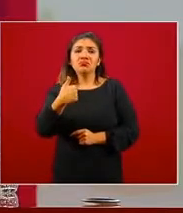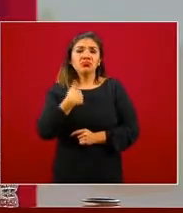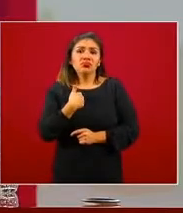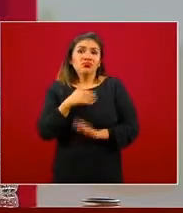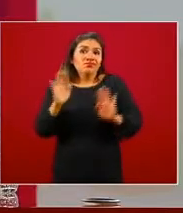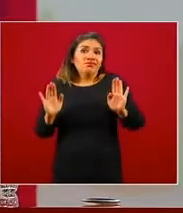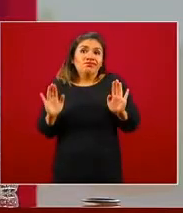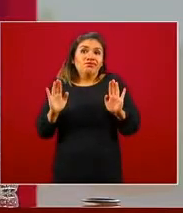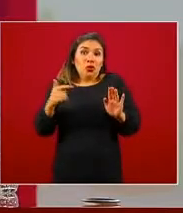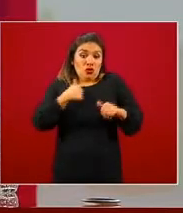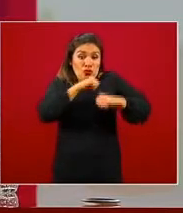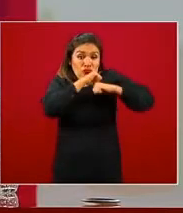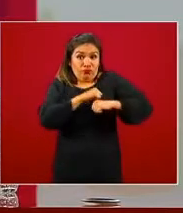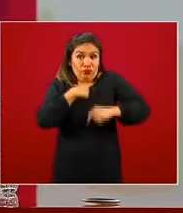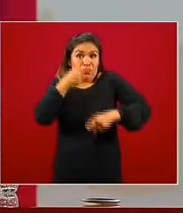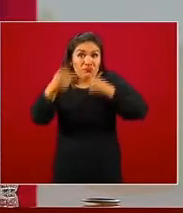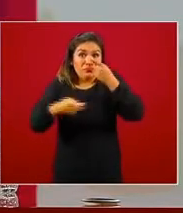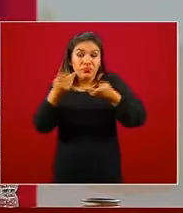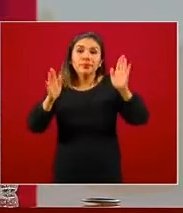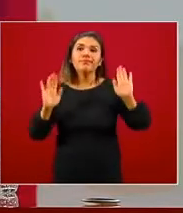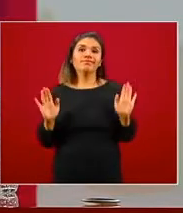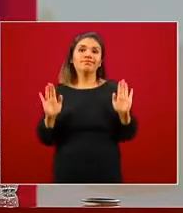Legally, I don't have an answer for you.